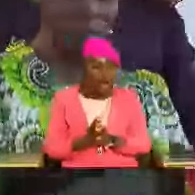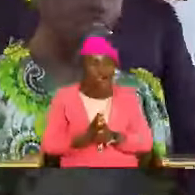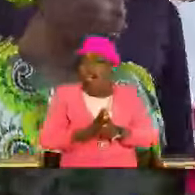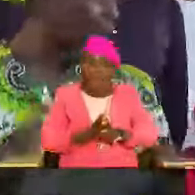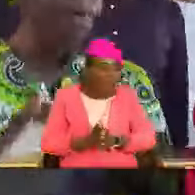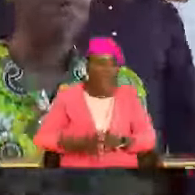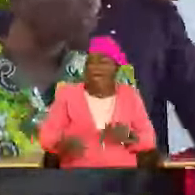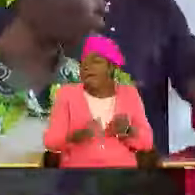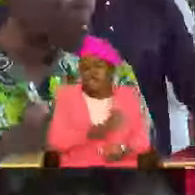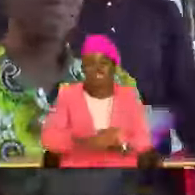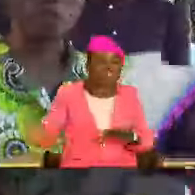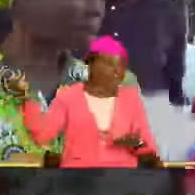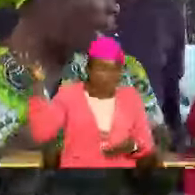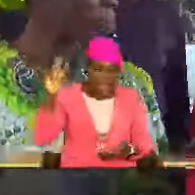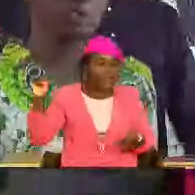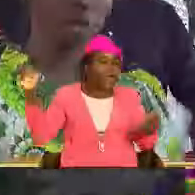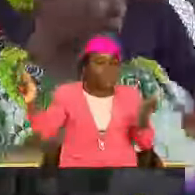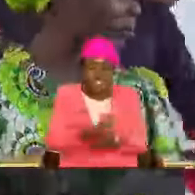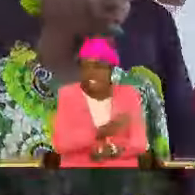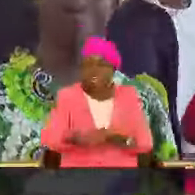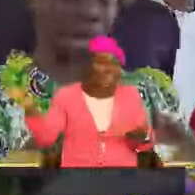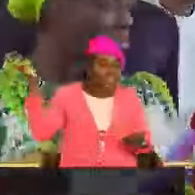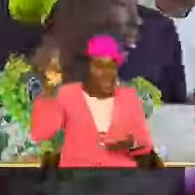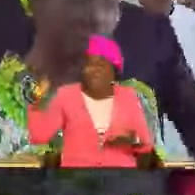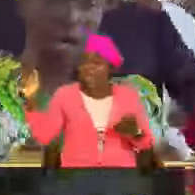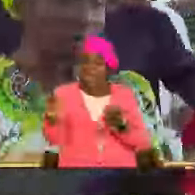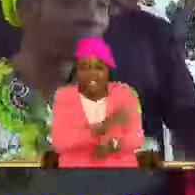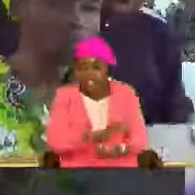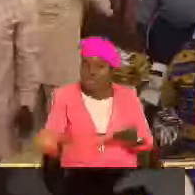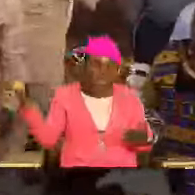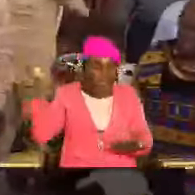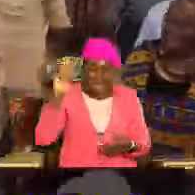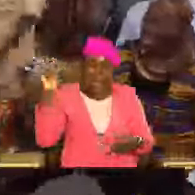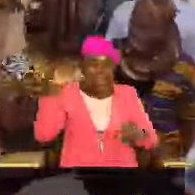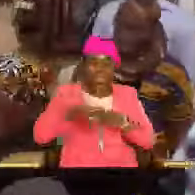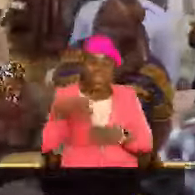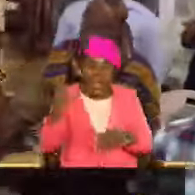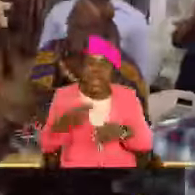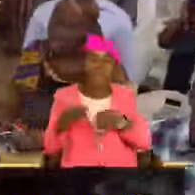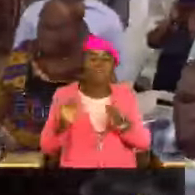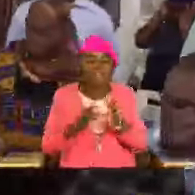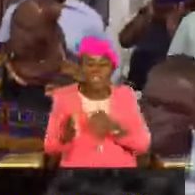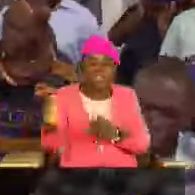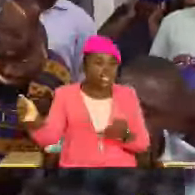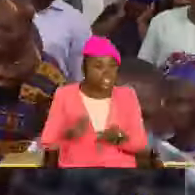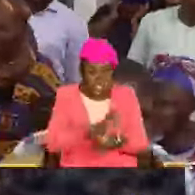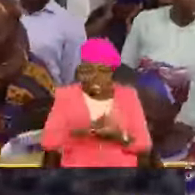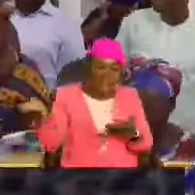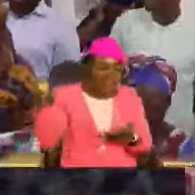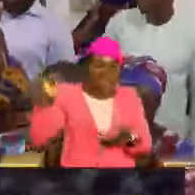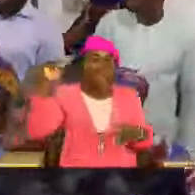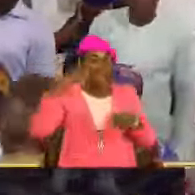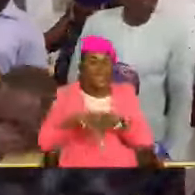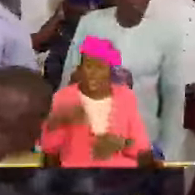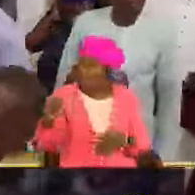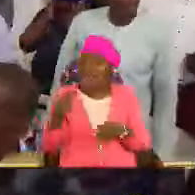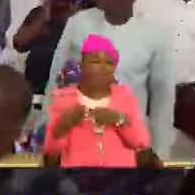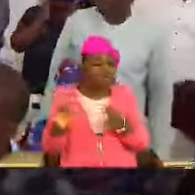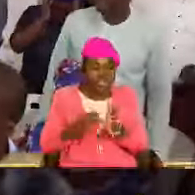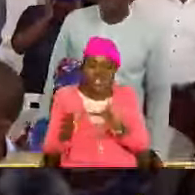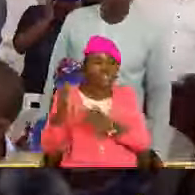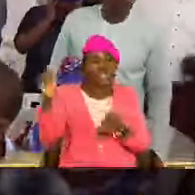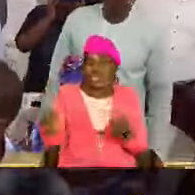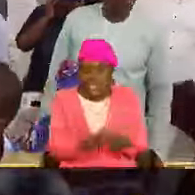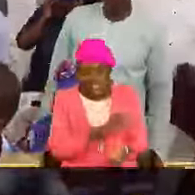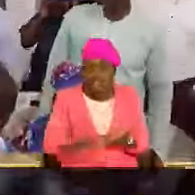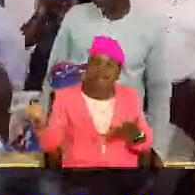destroy them destroy them in the name of Jesus destroy them in the name of Jesus destroy them in the name of